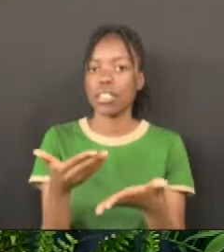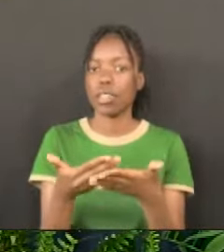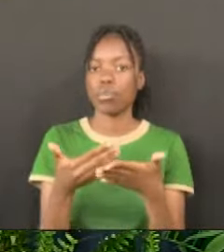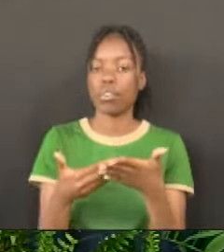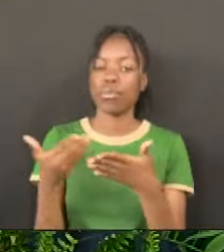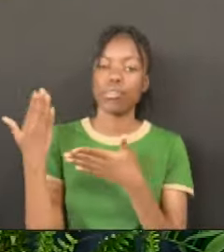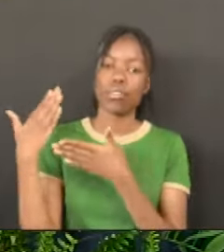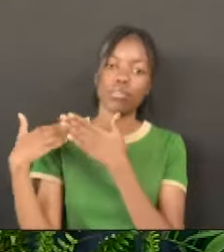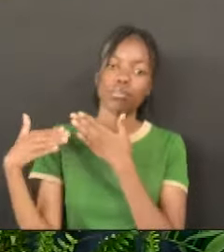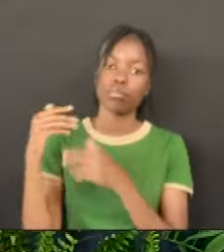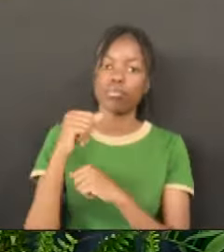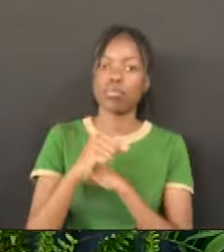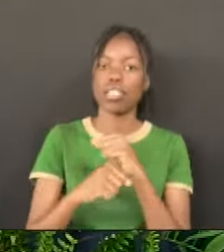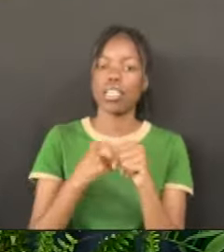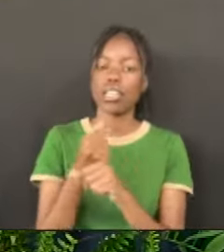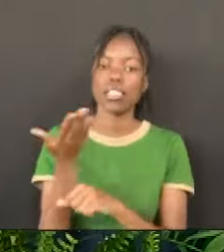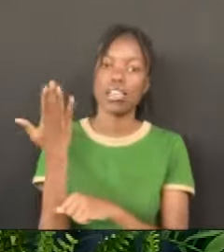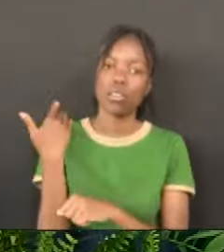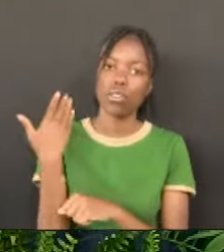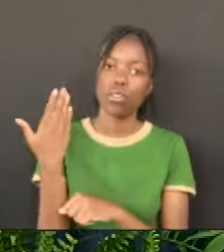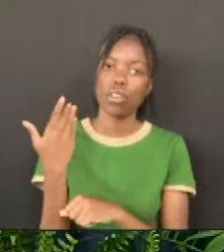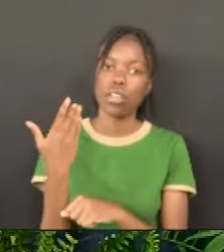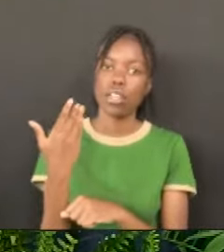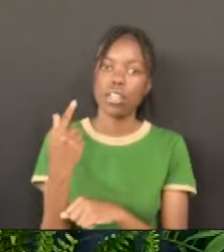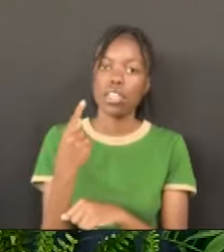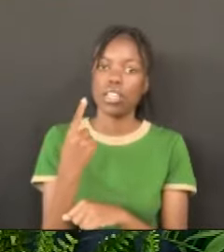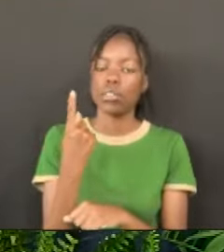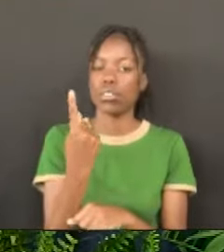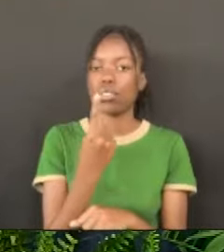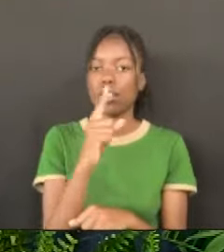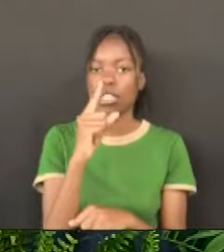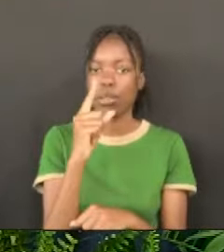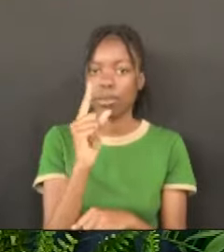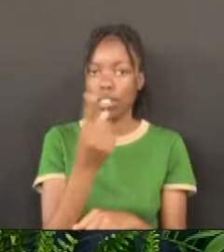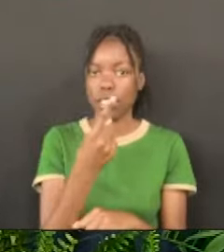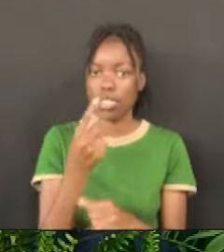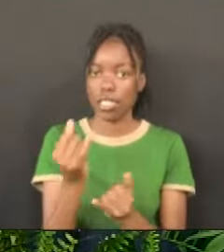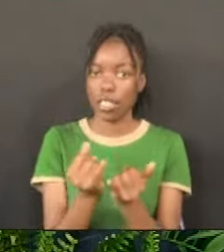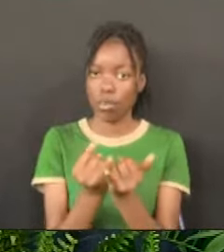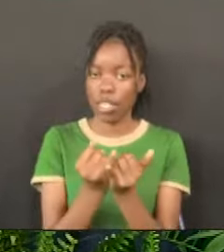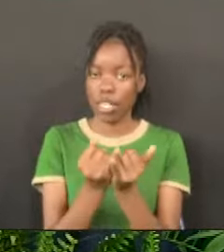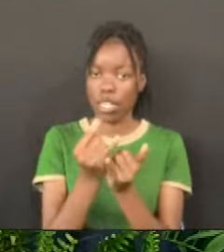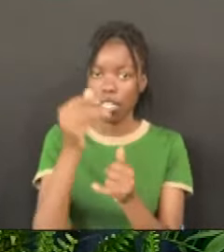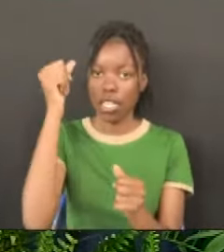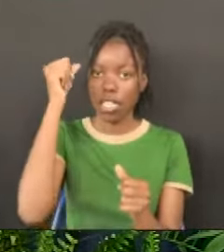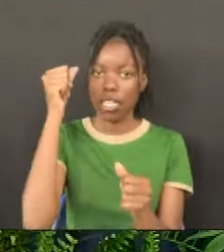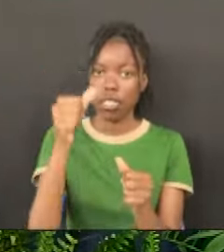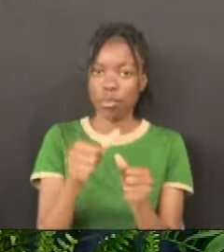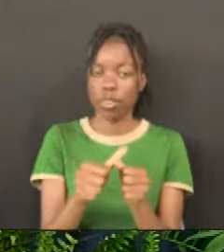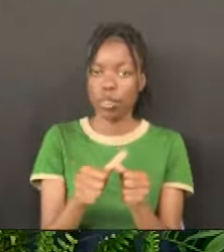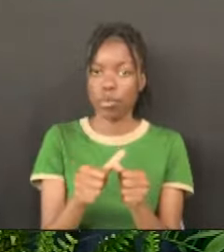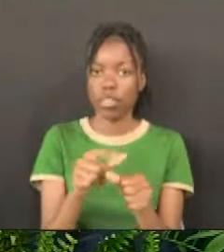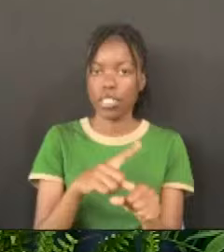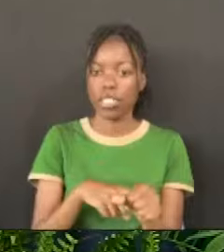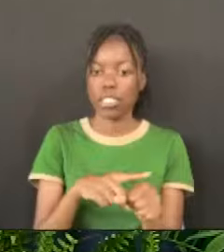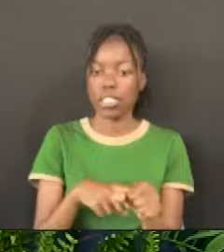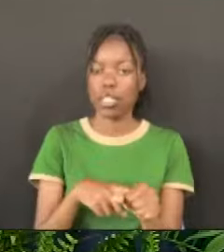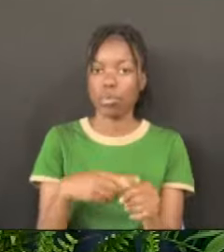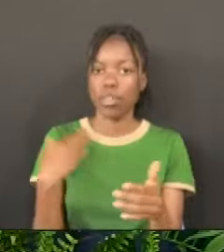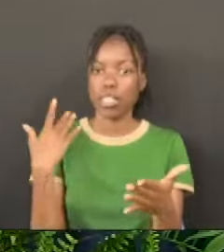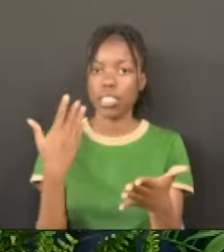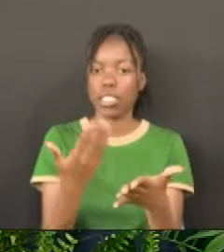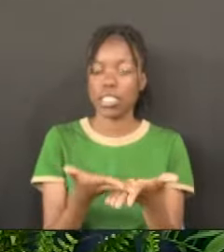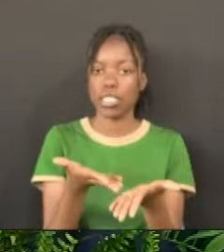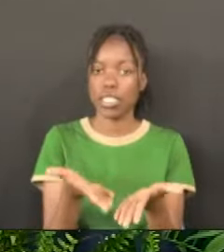ago. It was only one Sabbath. I remember the sermon that I preached here was "O Warm